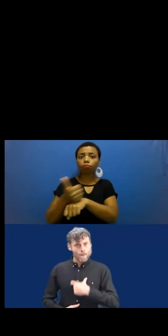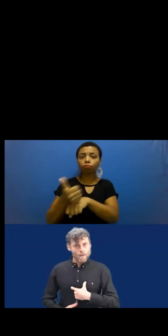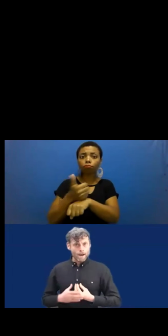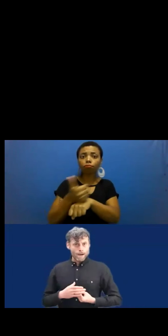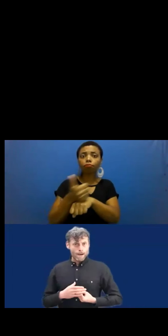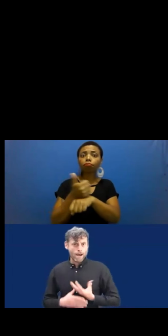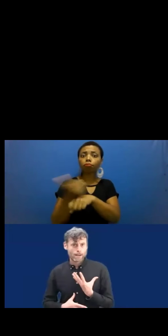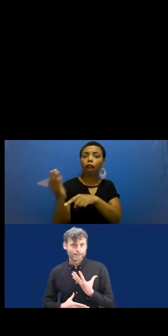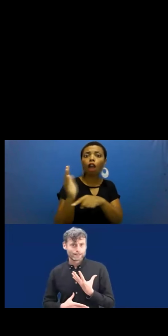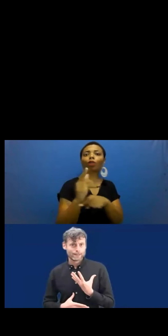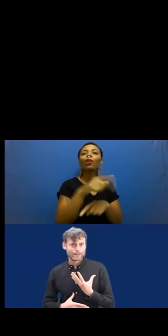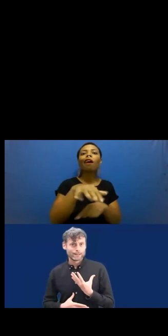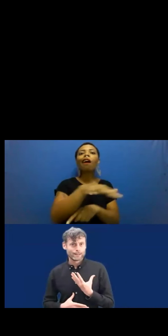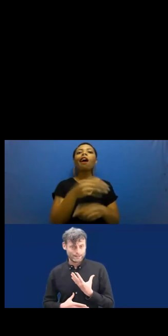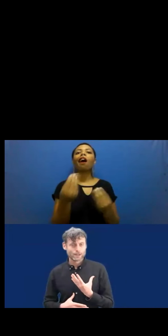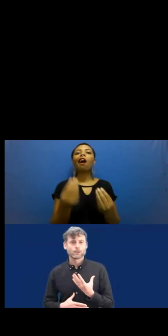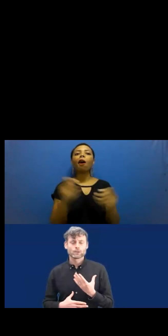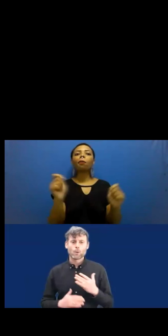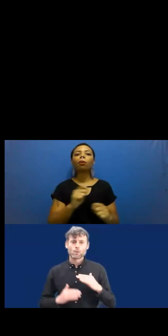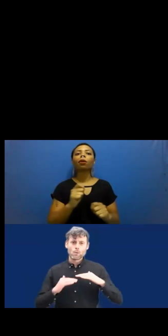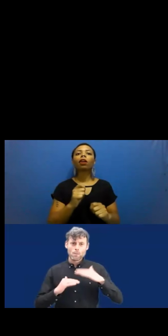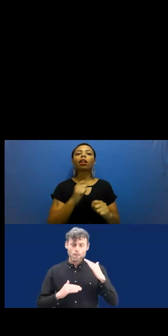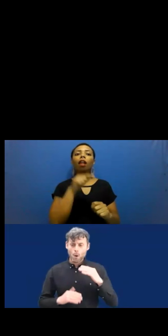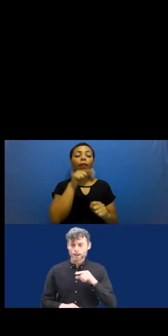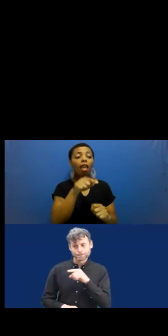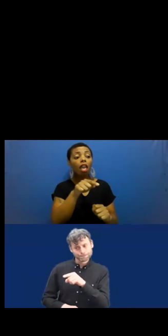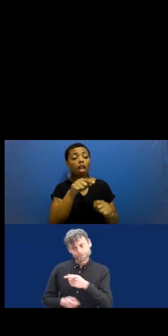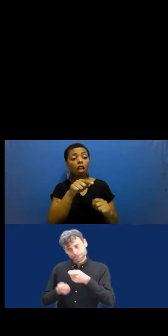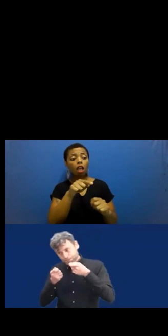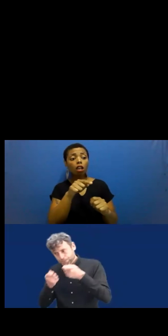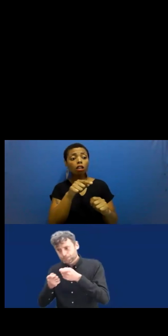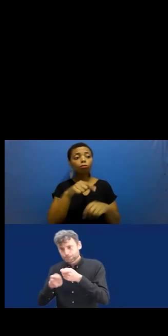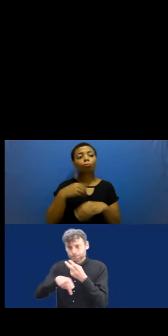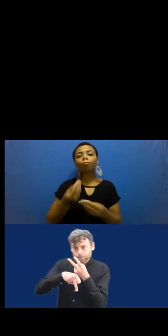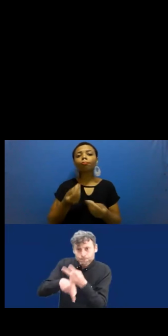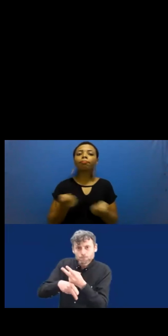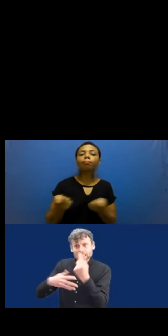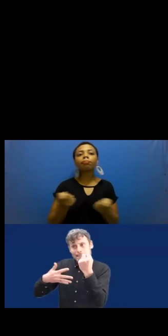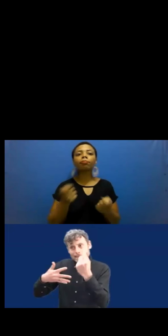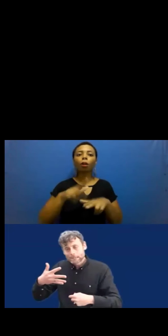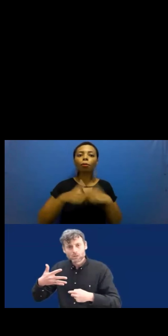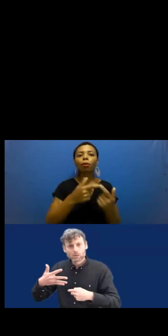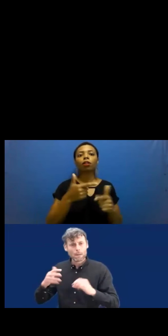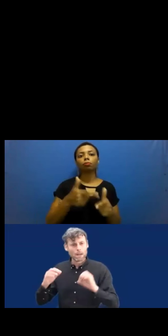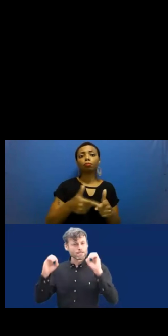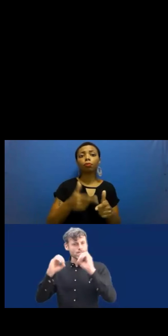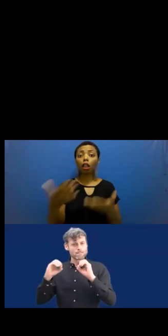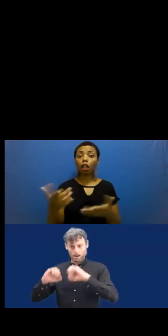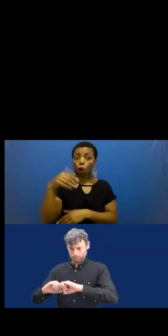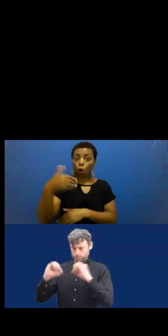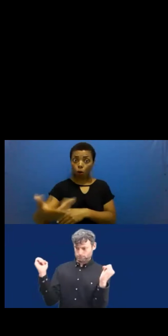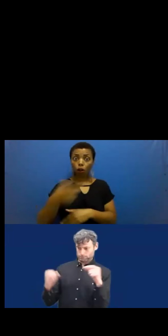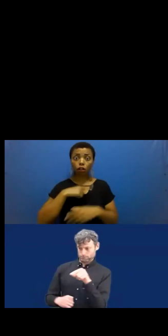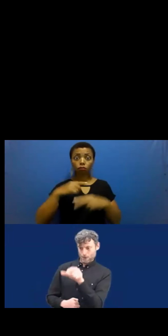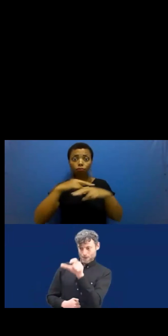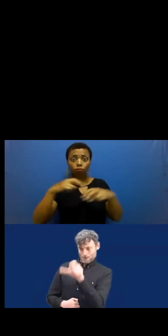human being rather than the disability. With the analysis and presentation of the single case study, some progress